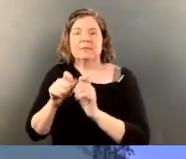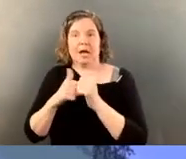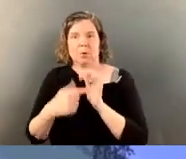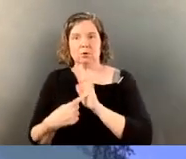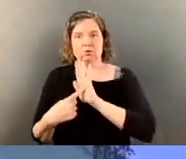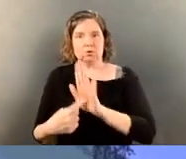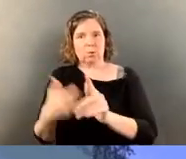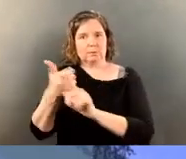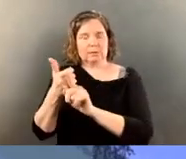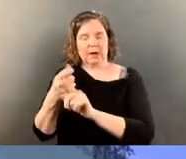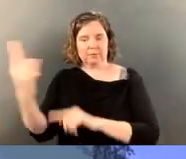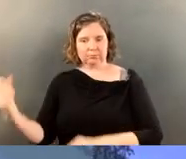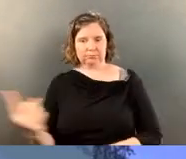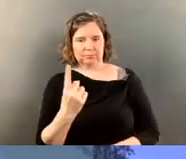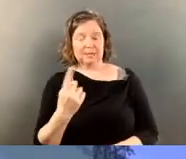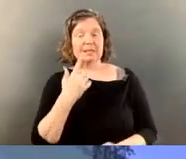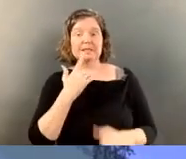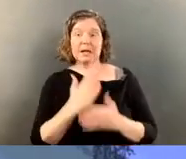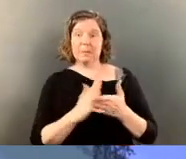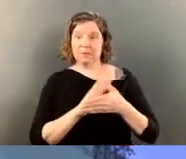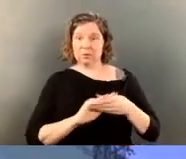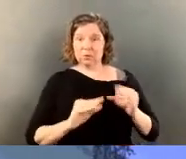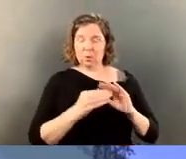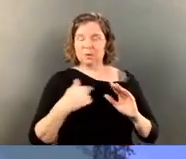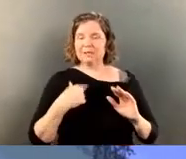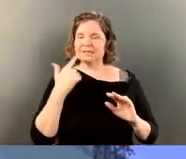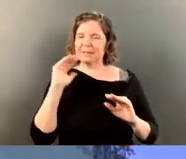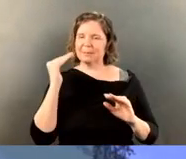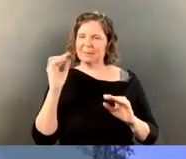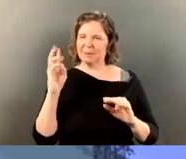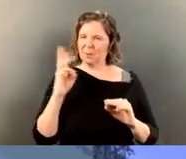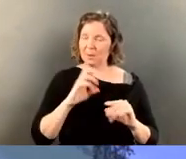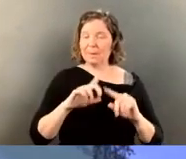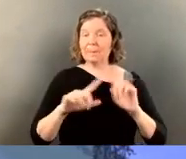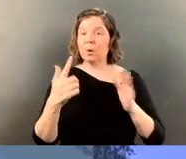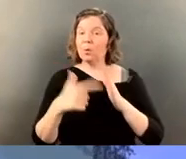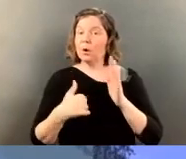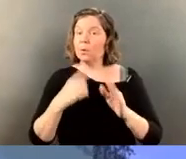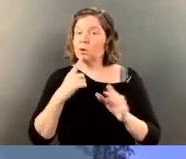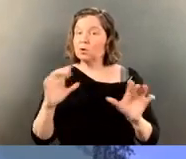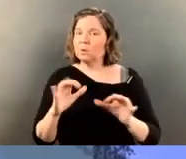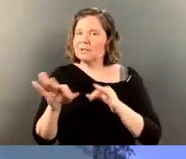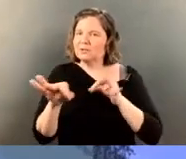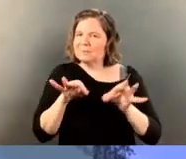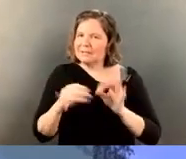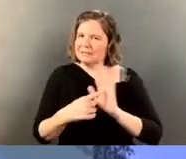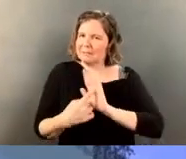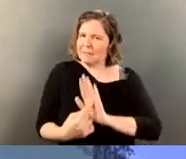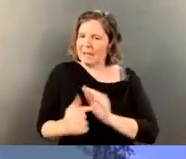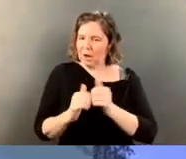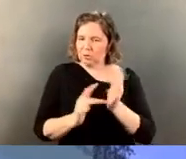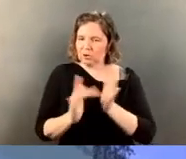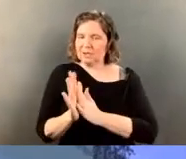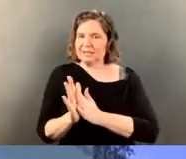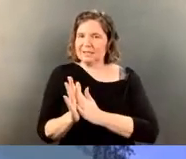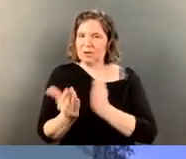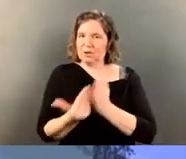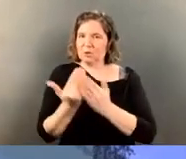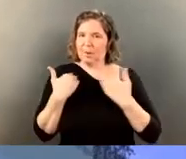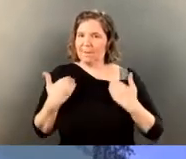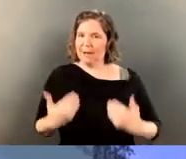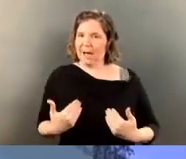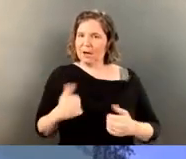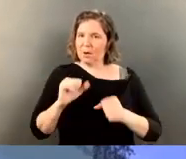he showed himself to them. Some of the accounts even seem a little bit weird. But what it's doing is it's displaying the way that Jesus' new